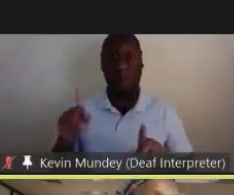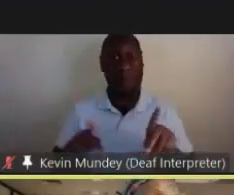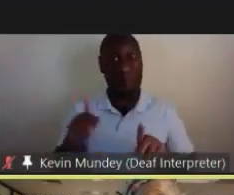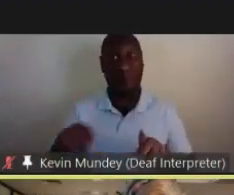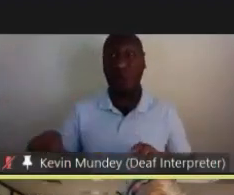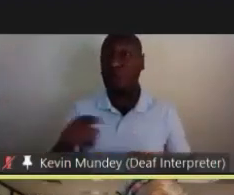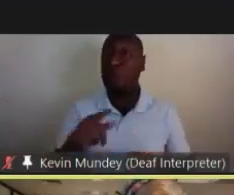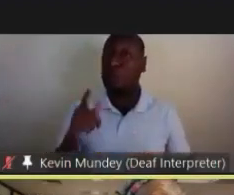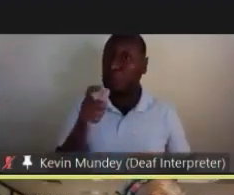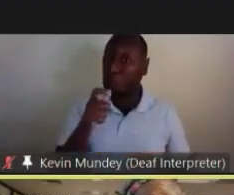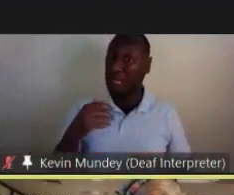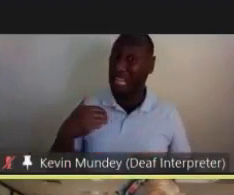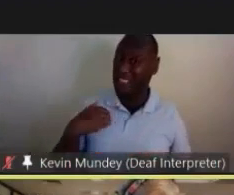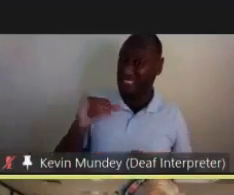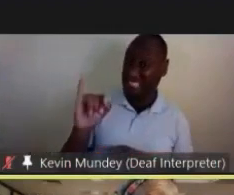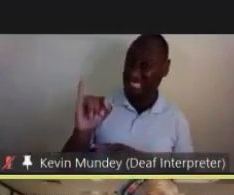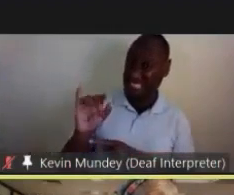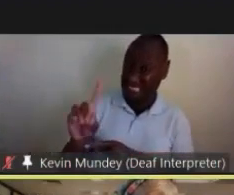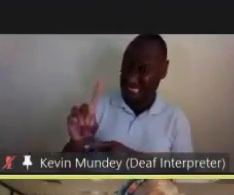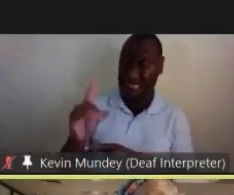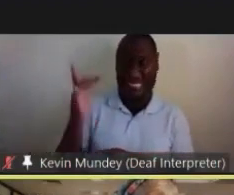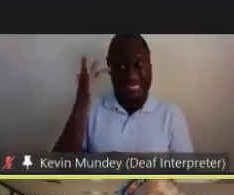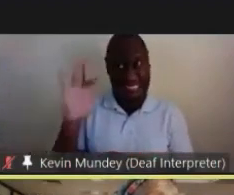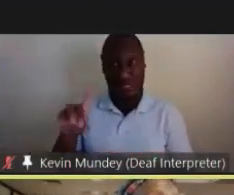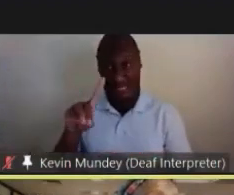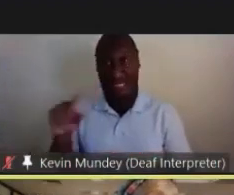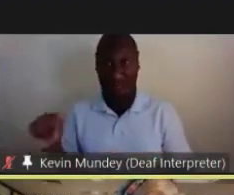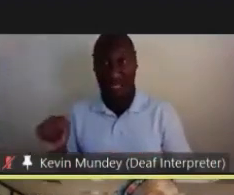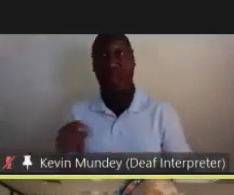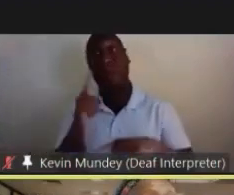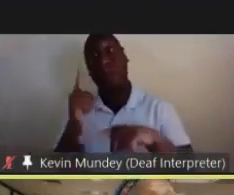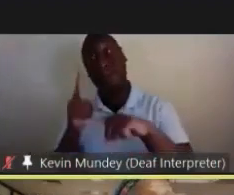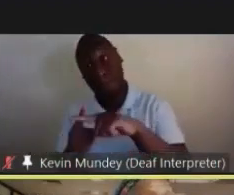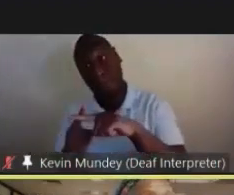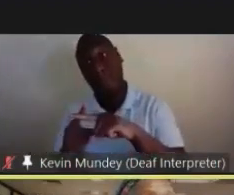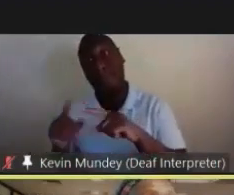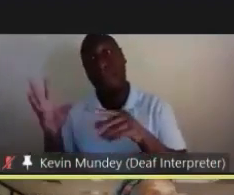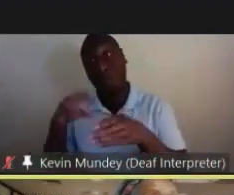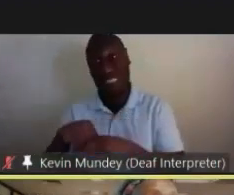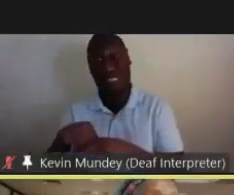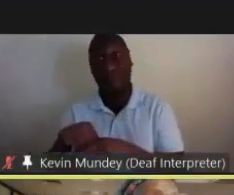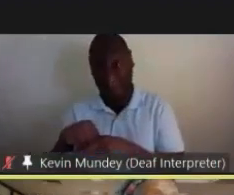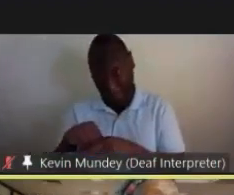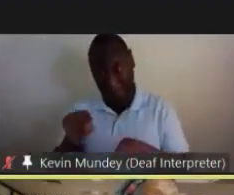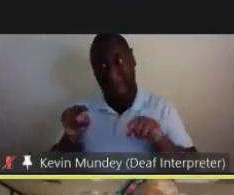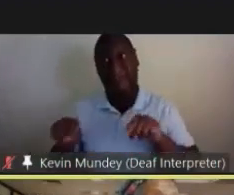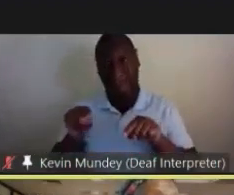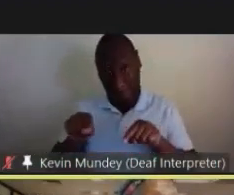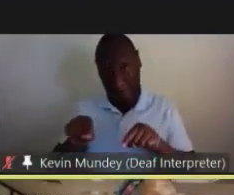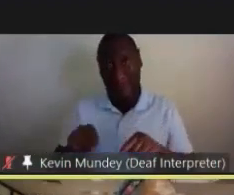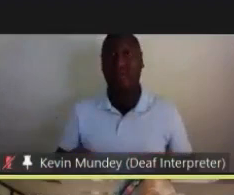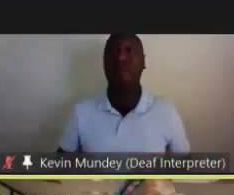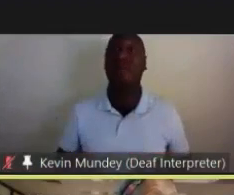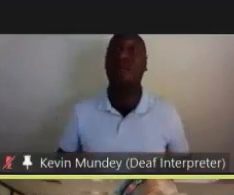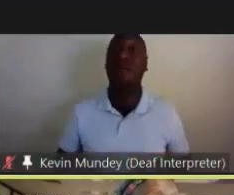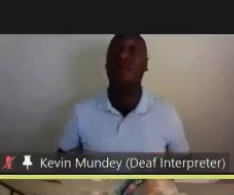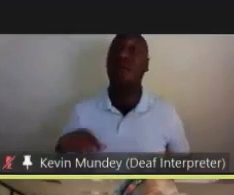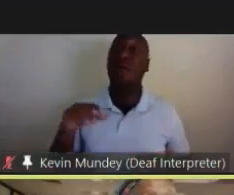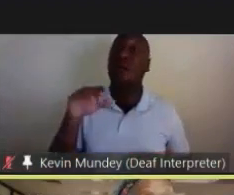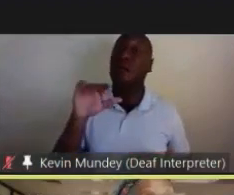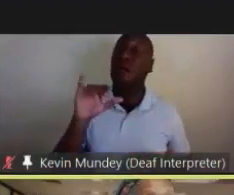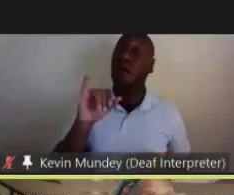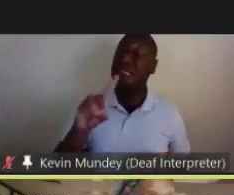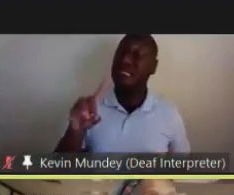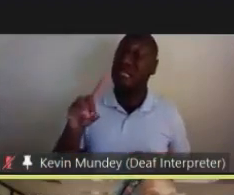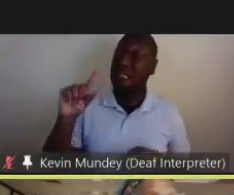intellectual disability and or autism diagnoses. You must have an IQ of 70 or